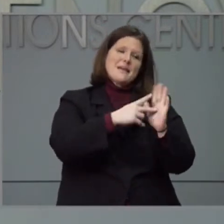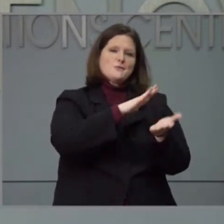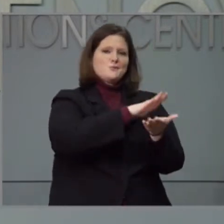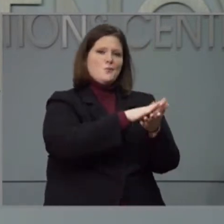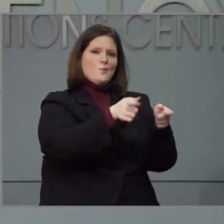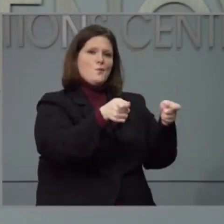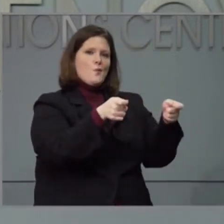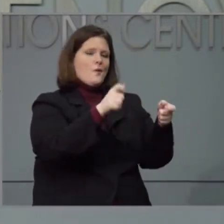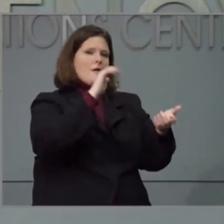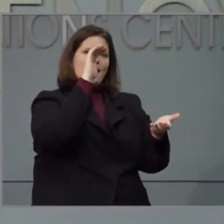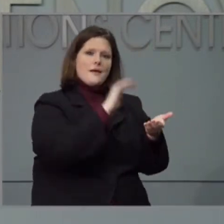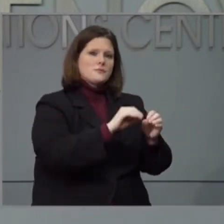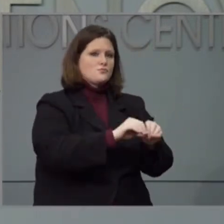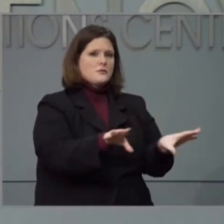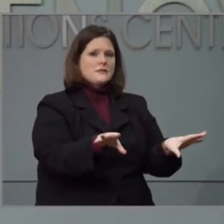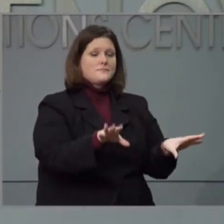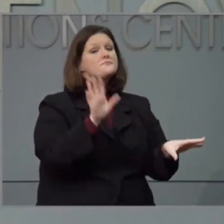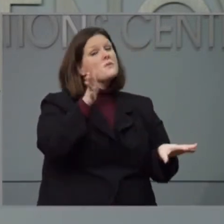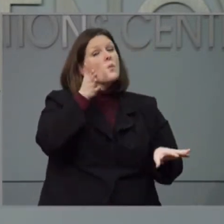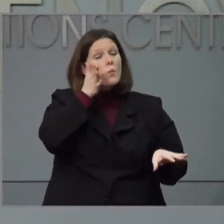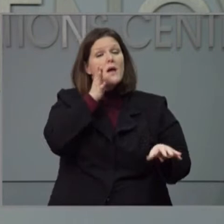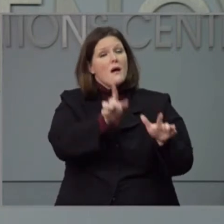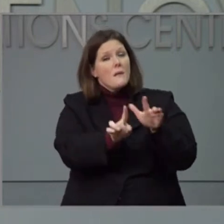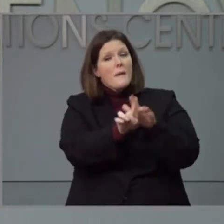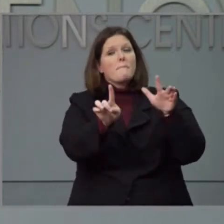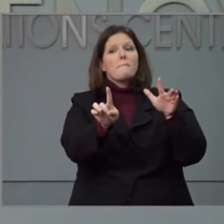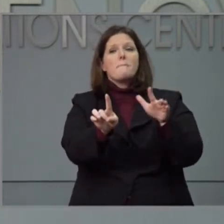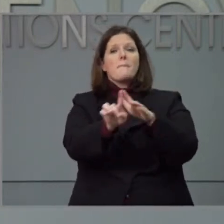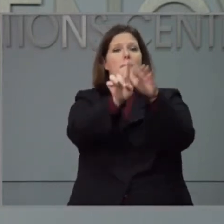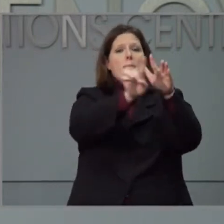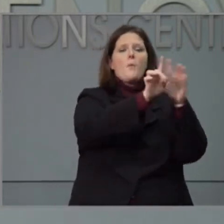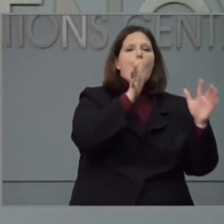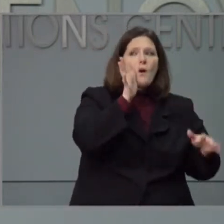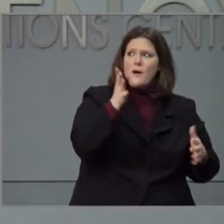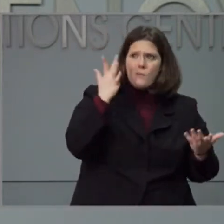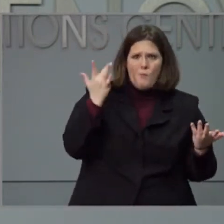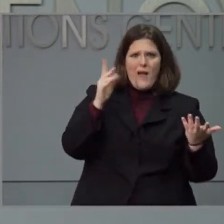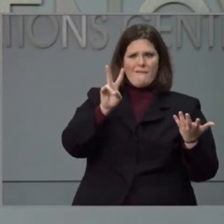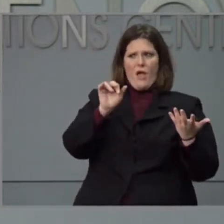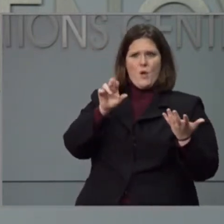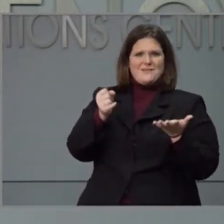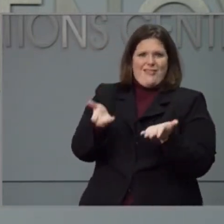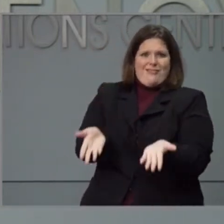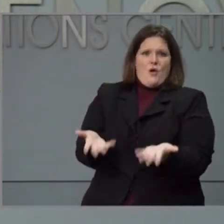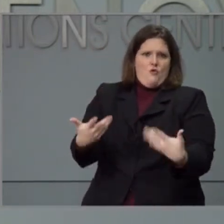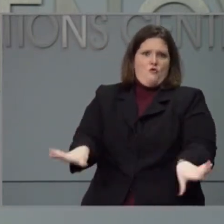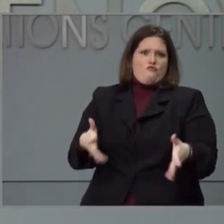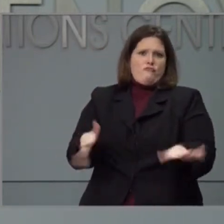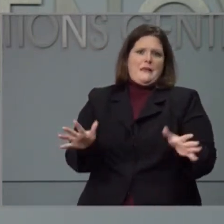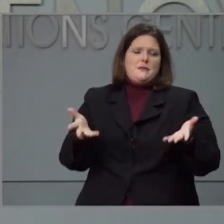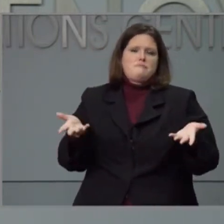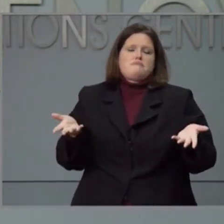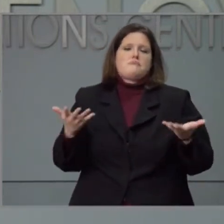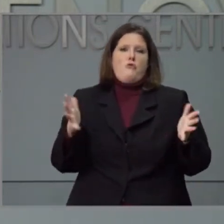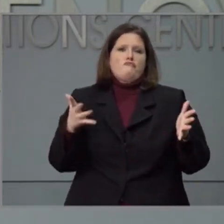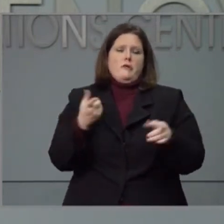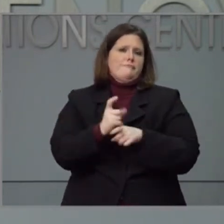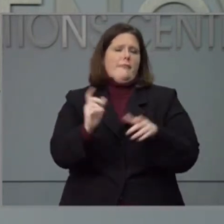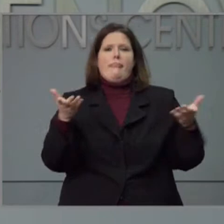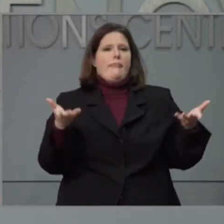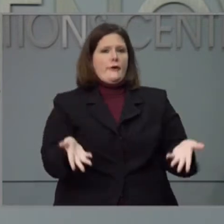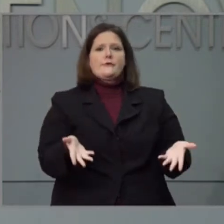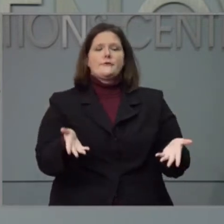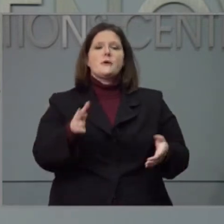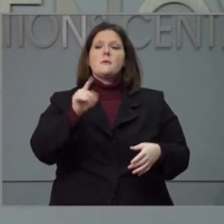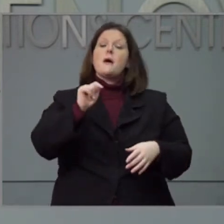the community. Like I said, we're going to see cases in schools because there's virus in our communities. That happens. But we want to make sure that